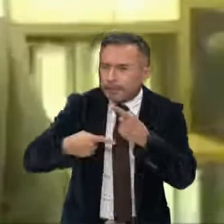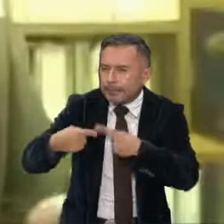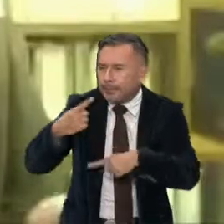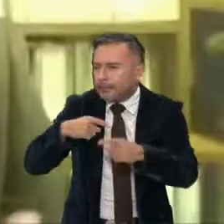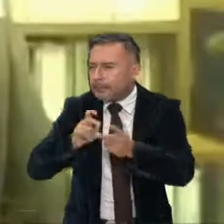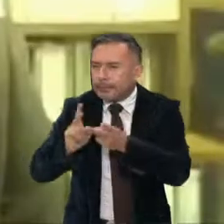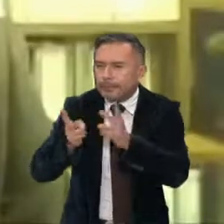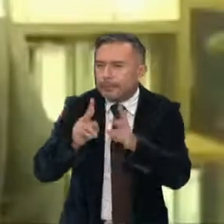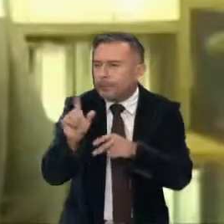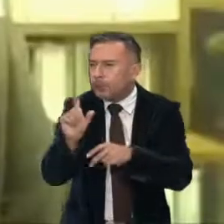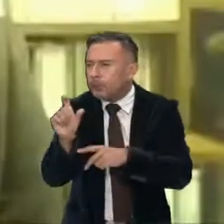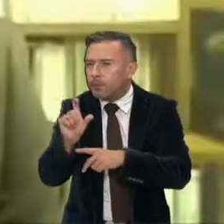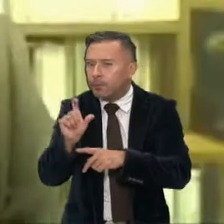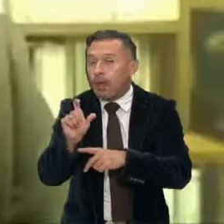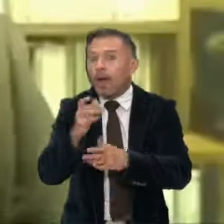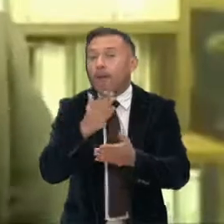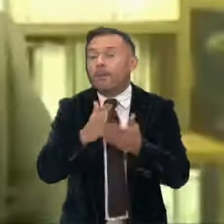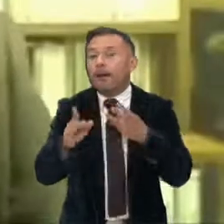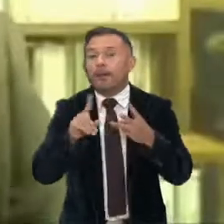difficult scenario.